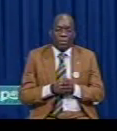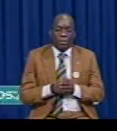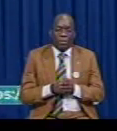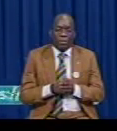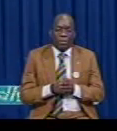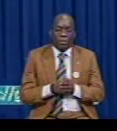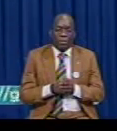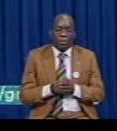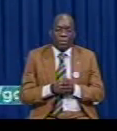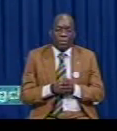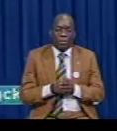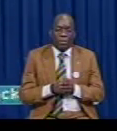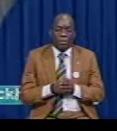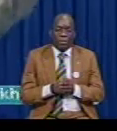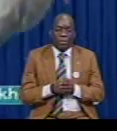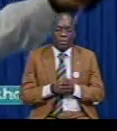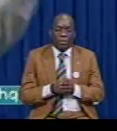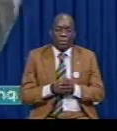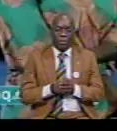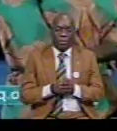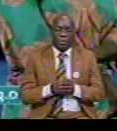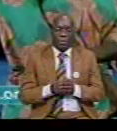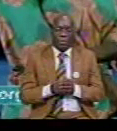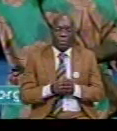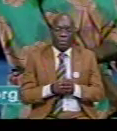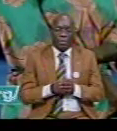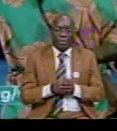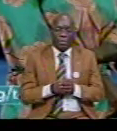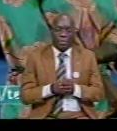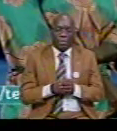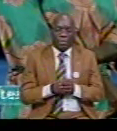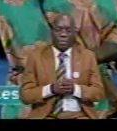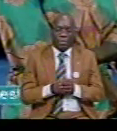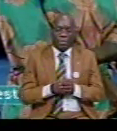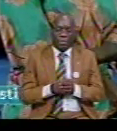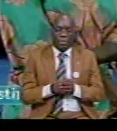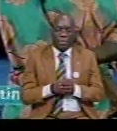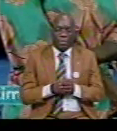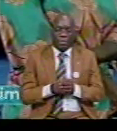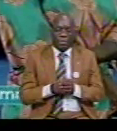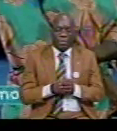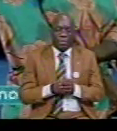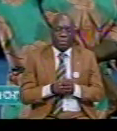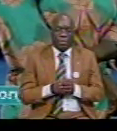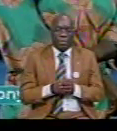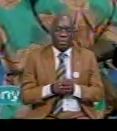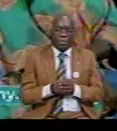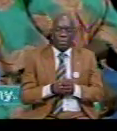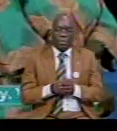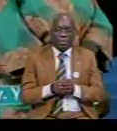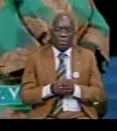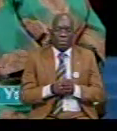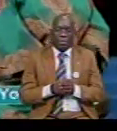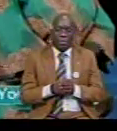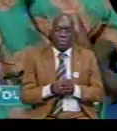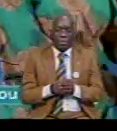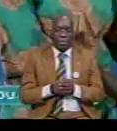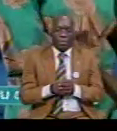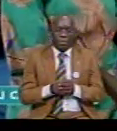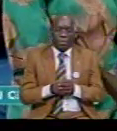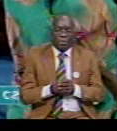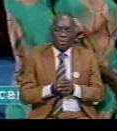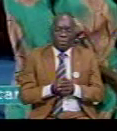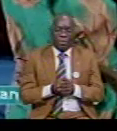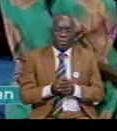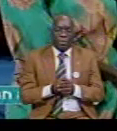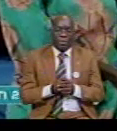seen him through the television. But she believed that coming to this place, she